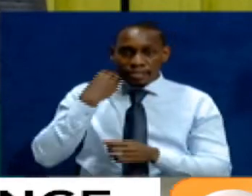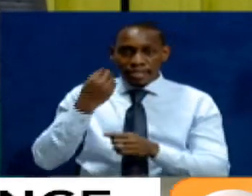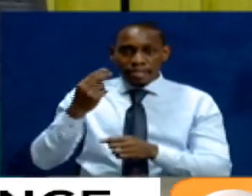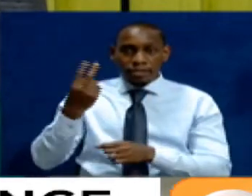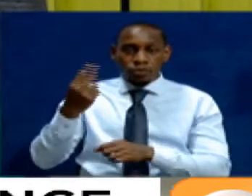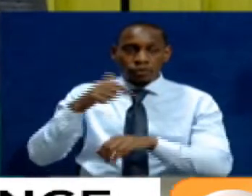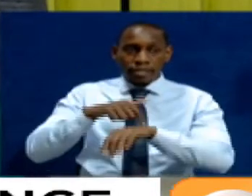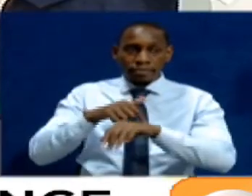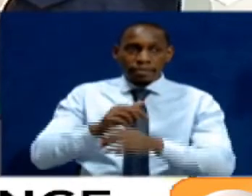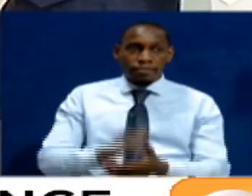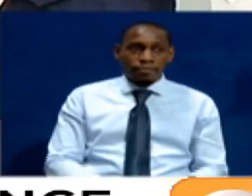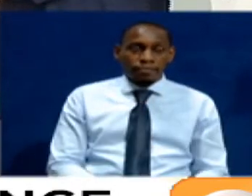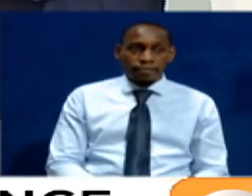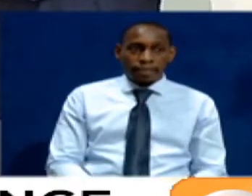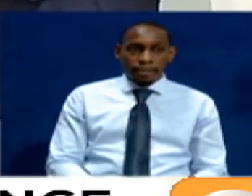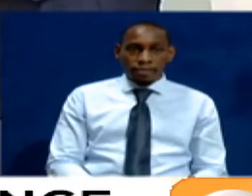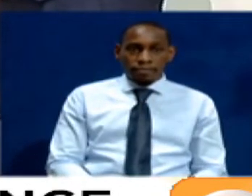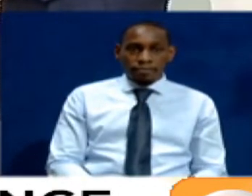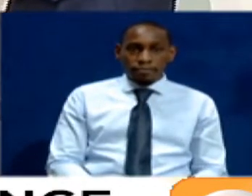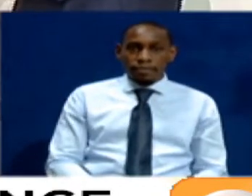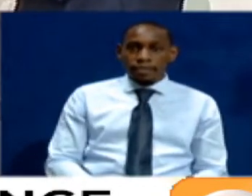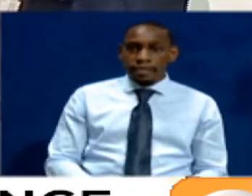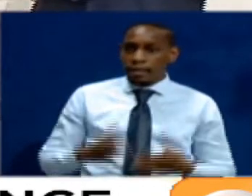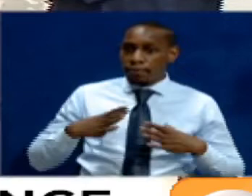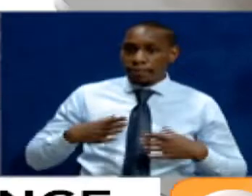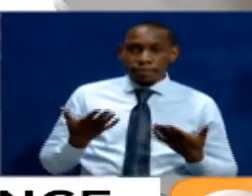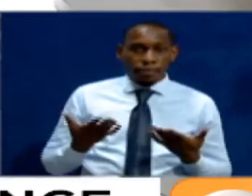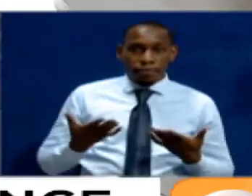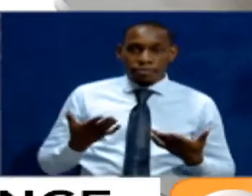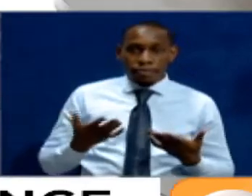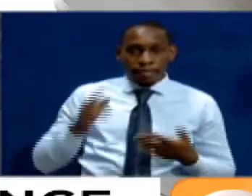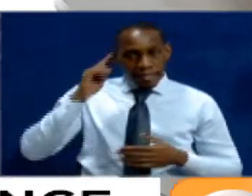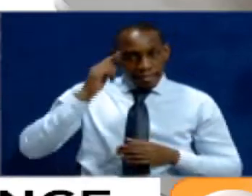twice. Good point. So people like us shouldn't think